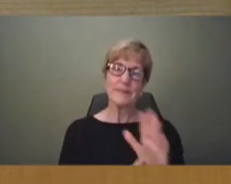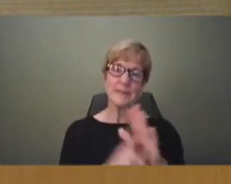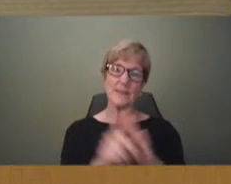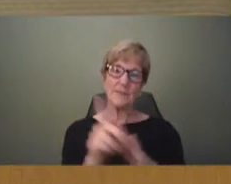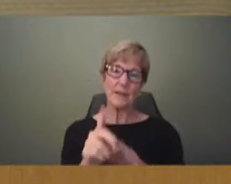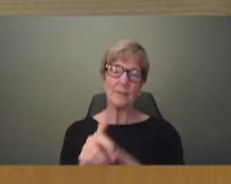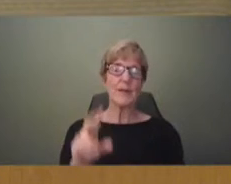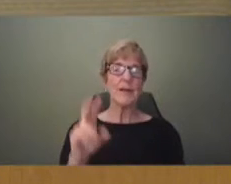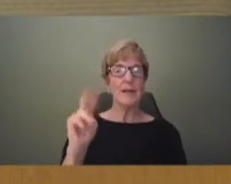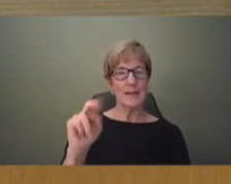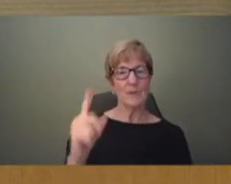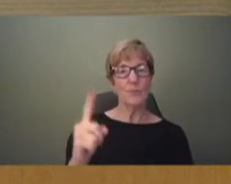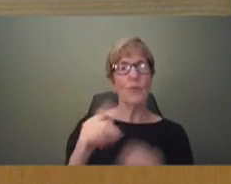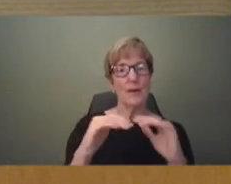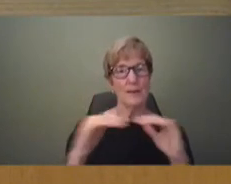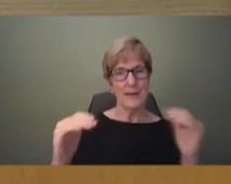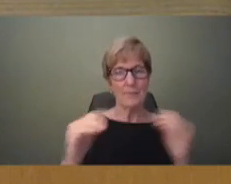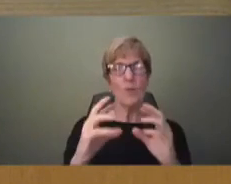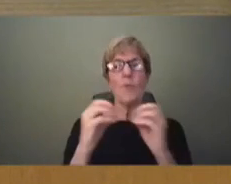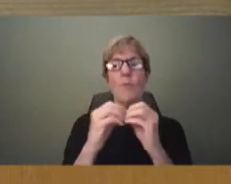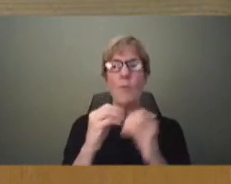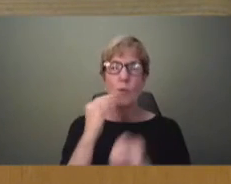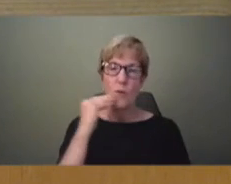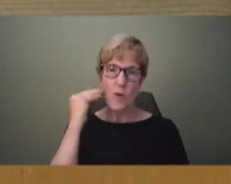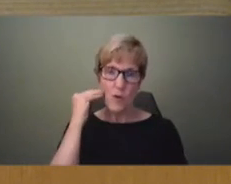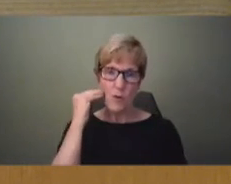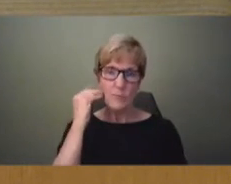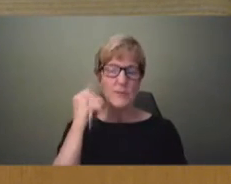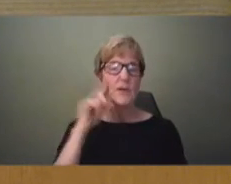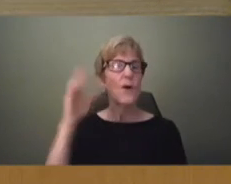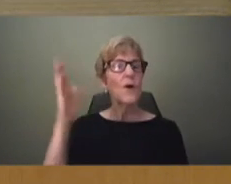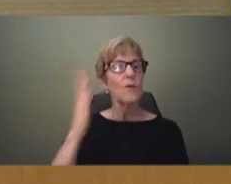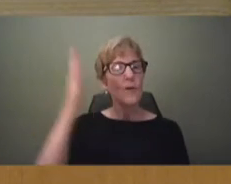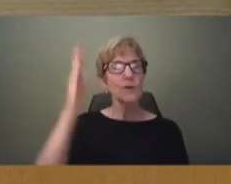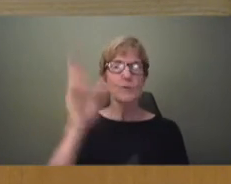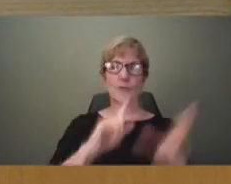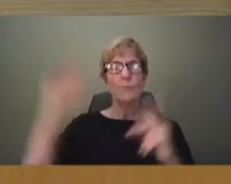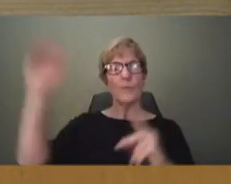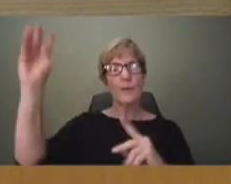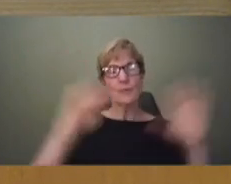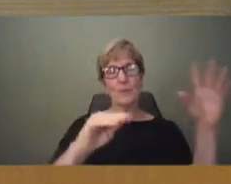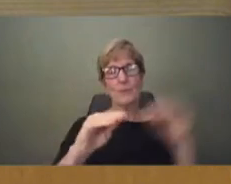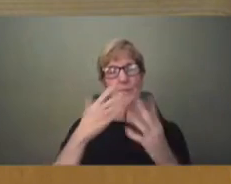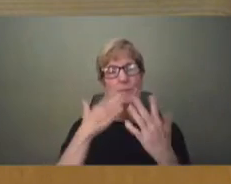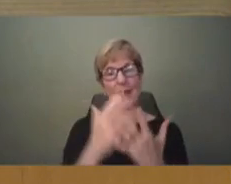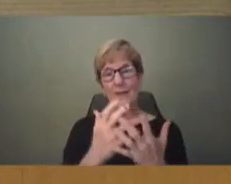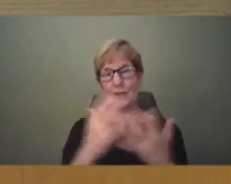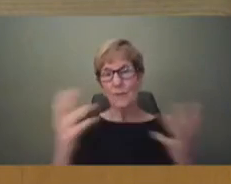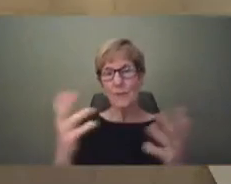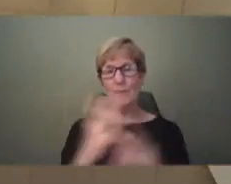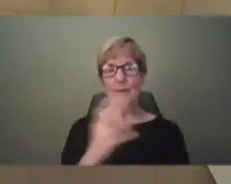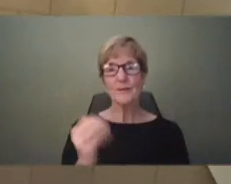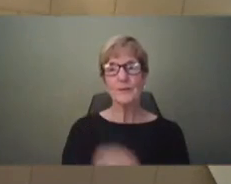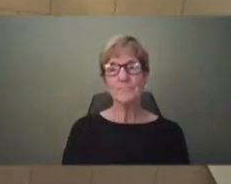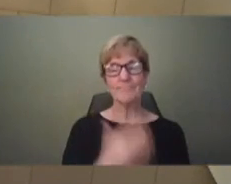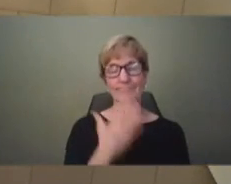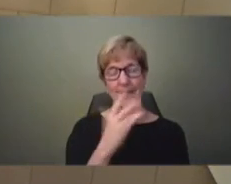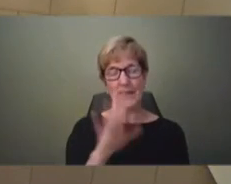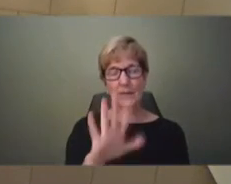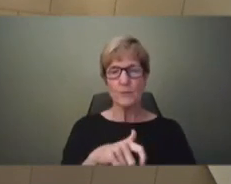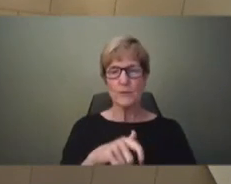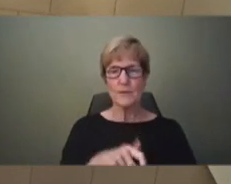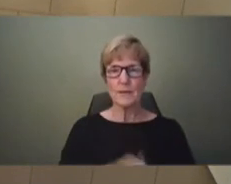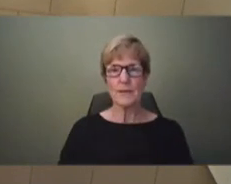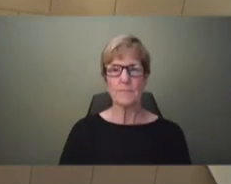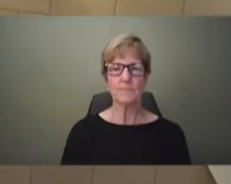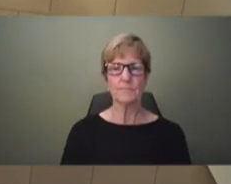level to provide more housing units for future citizens of our city thank you very much and uh appreciate your time